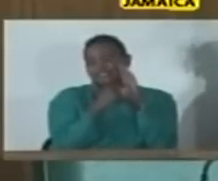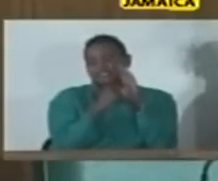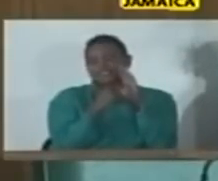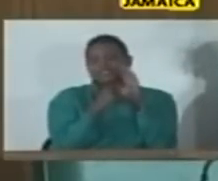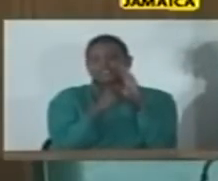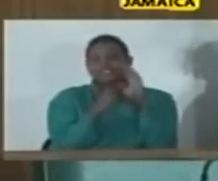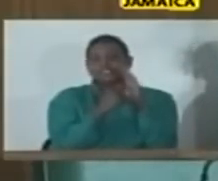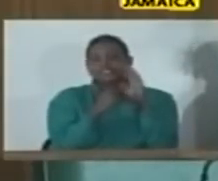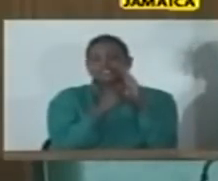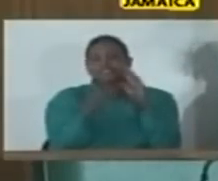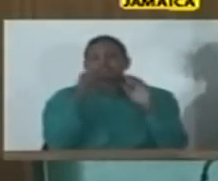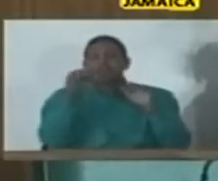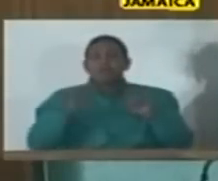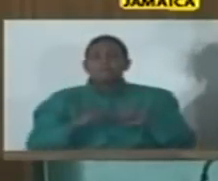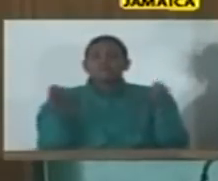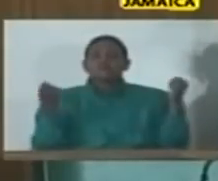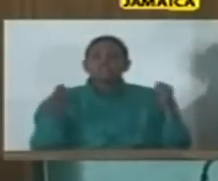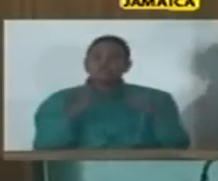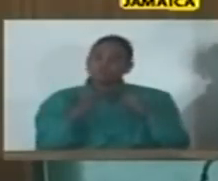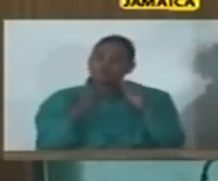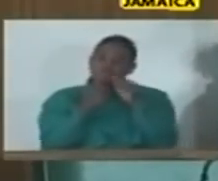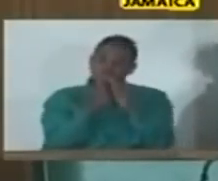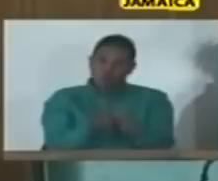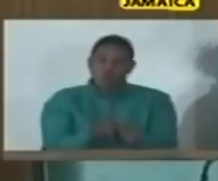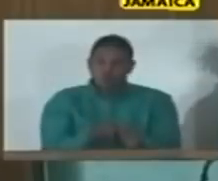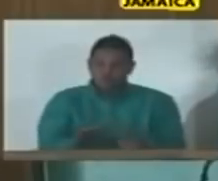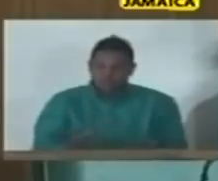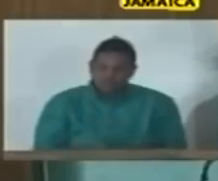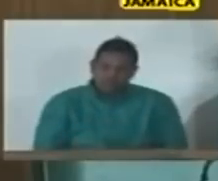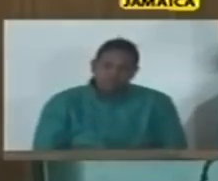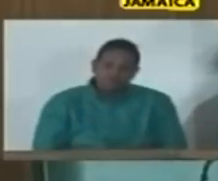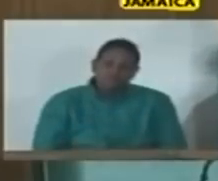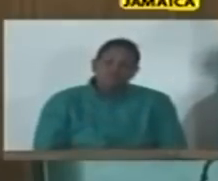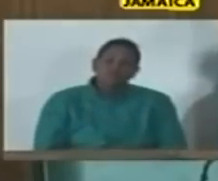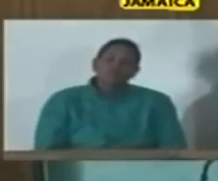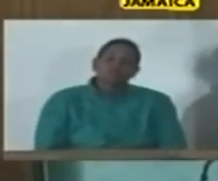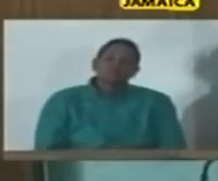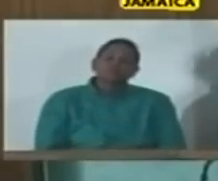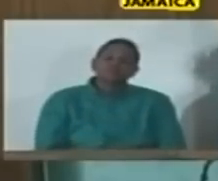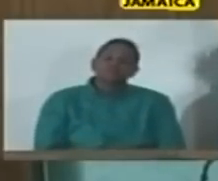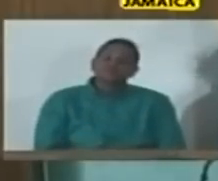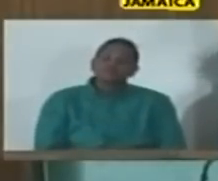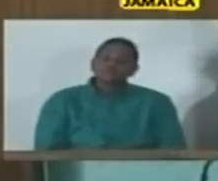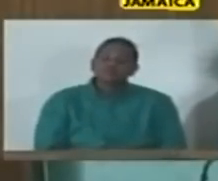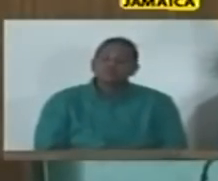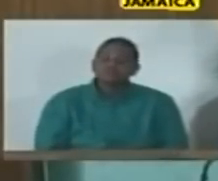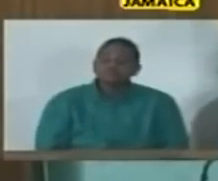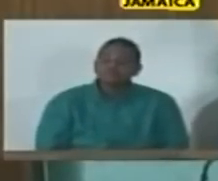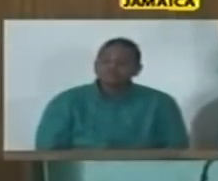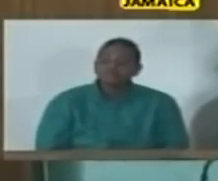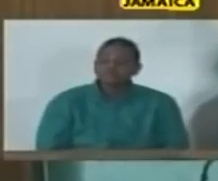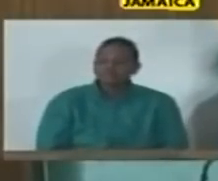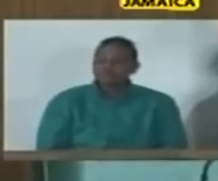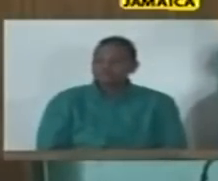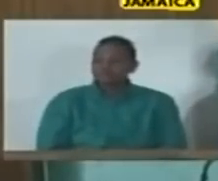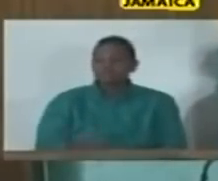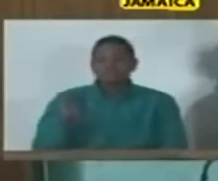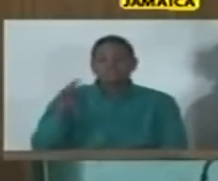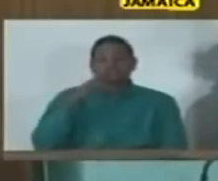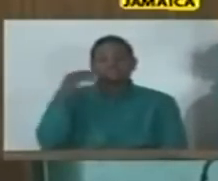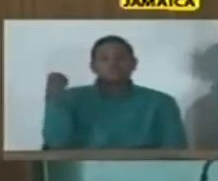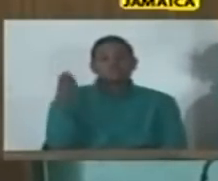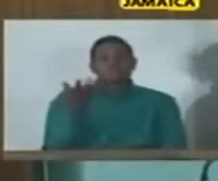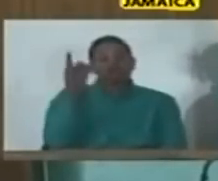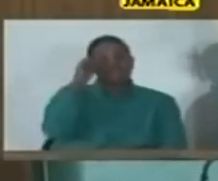is not breached than it is to provide for a few.